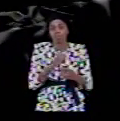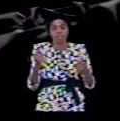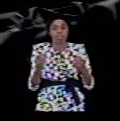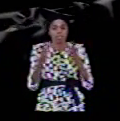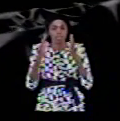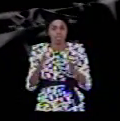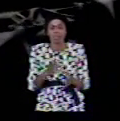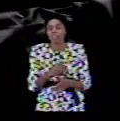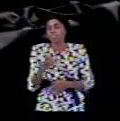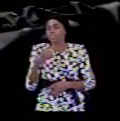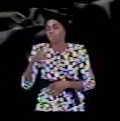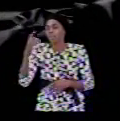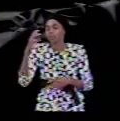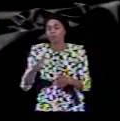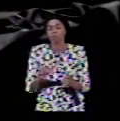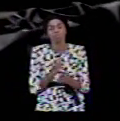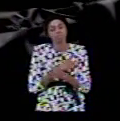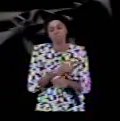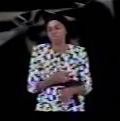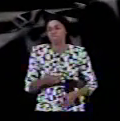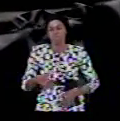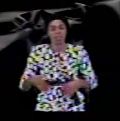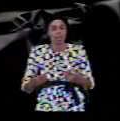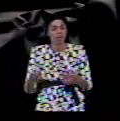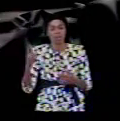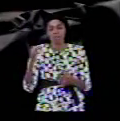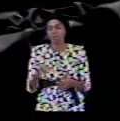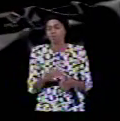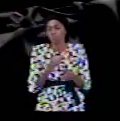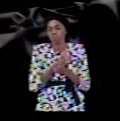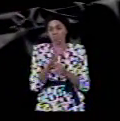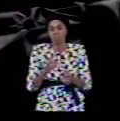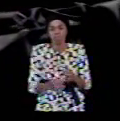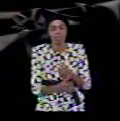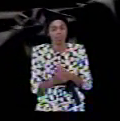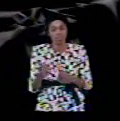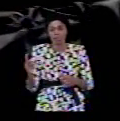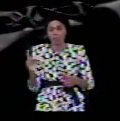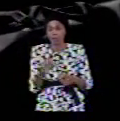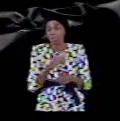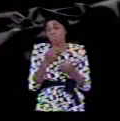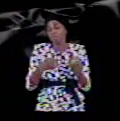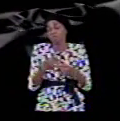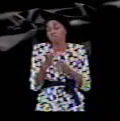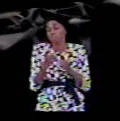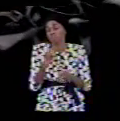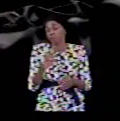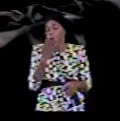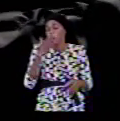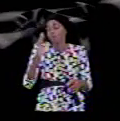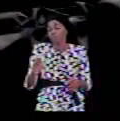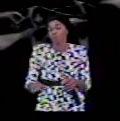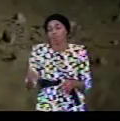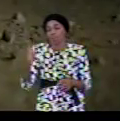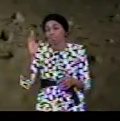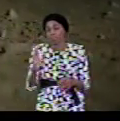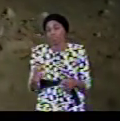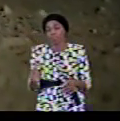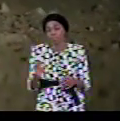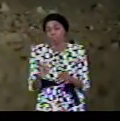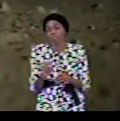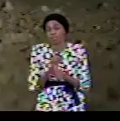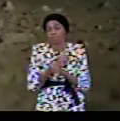he loves you anyhow. He loves you anyway. Well, even though you are wicked, he loves you, but he doesn't love